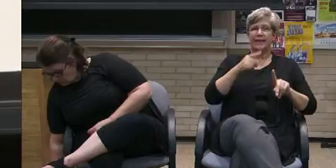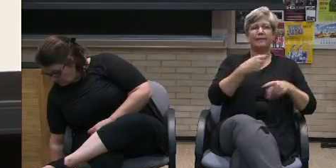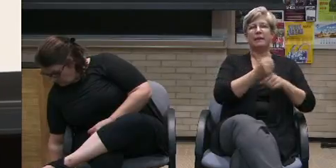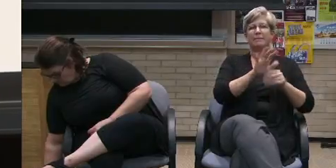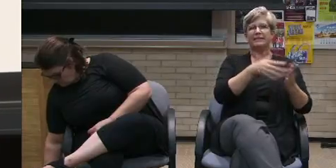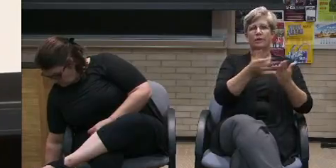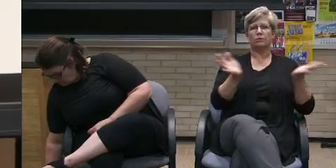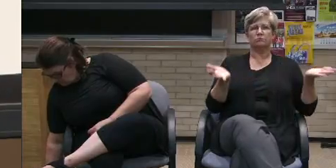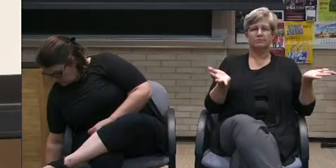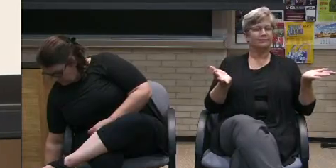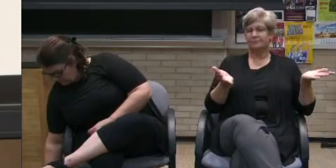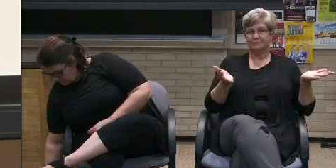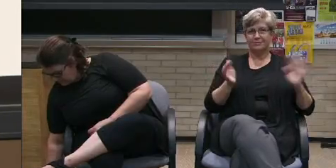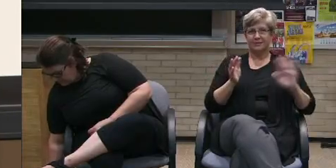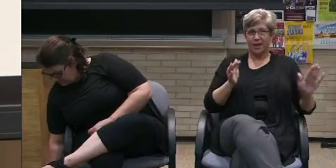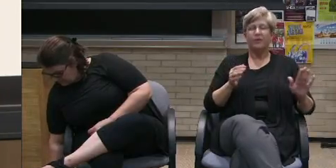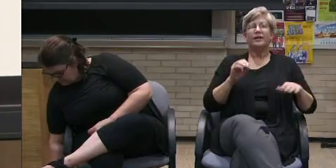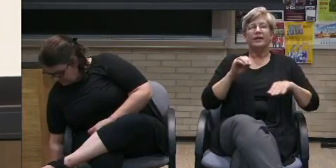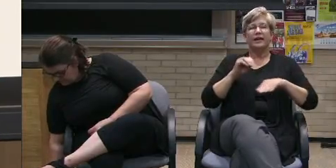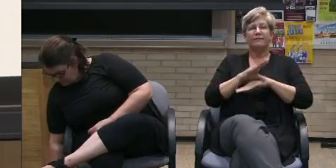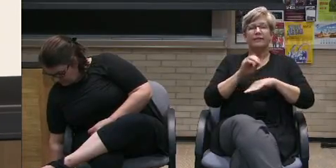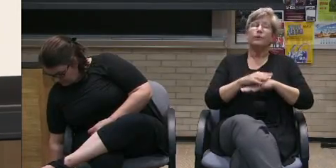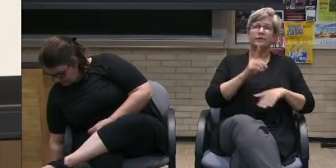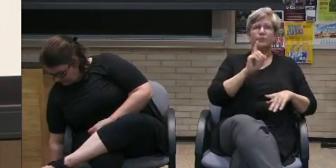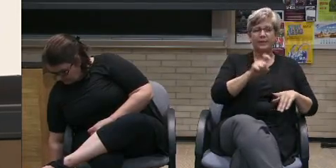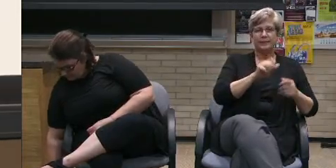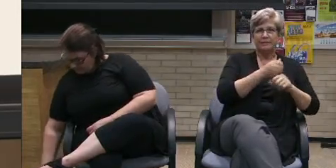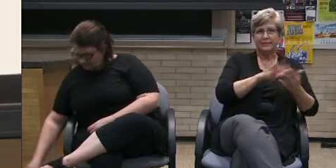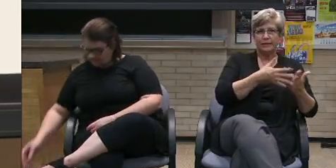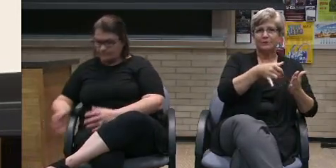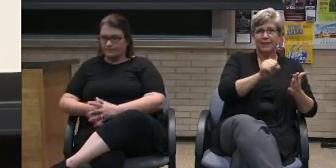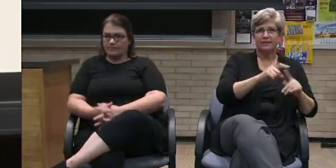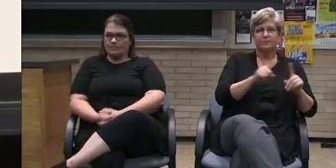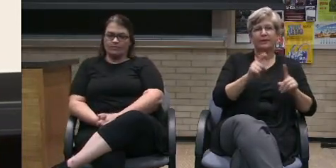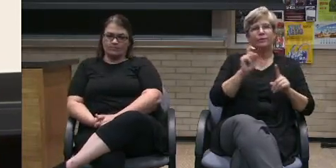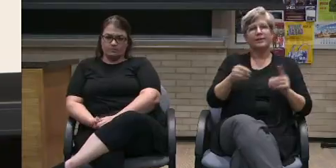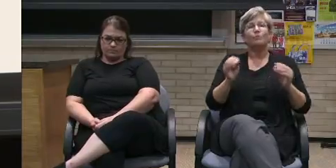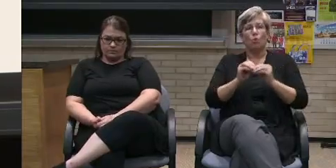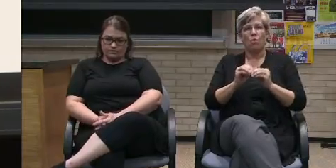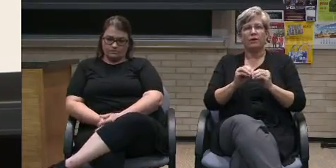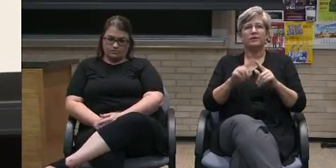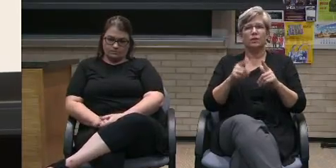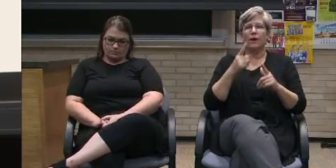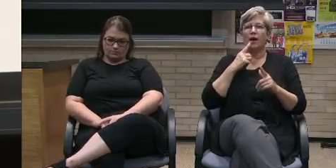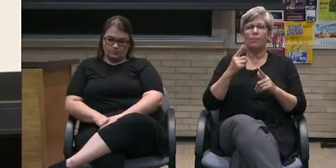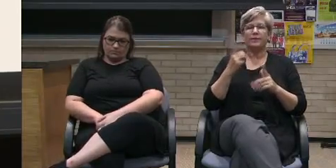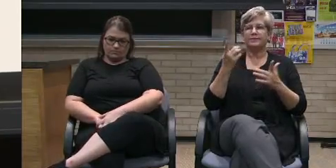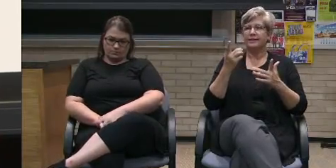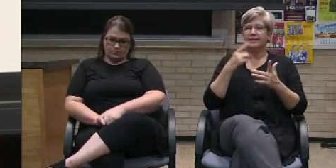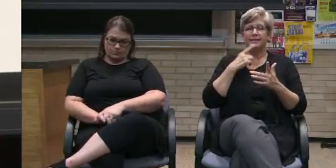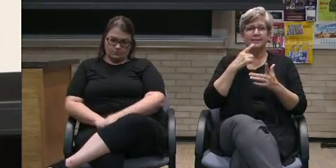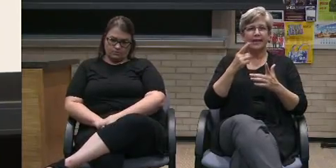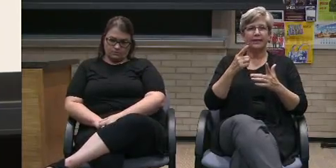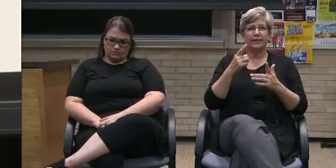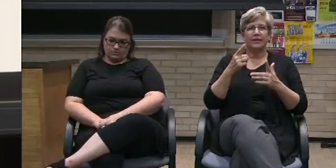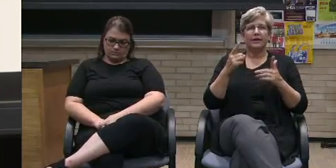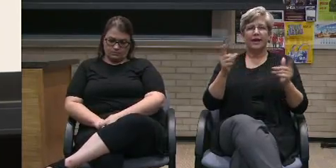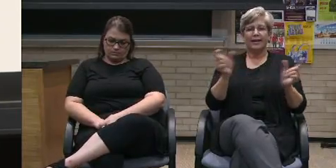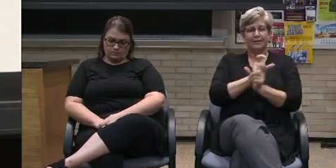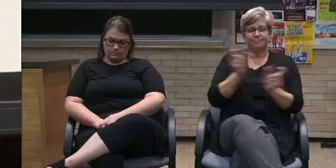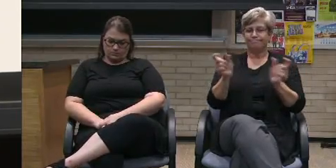So it may be for a lot of people, no, it does include mentoring, but because for some folks it doesn't, I always do a global search and replace and use both words